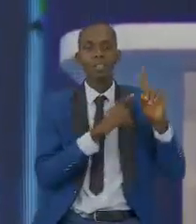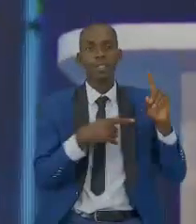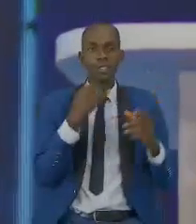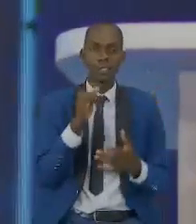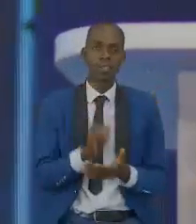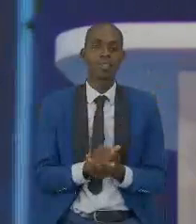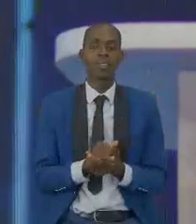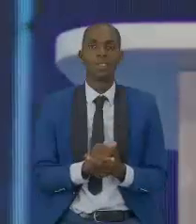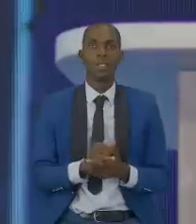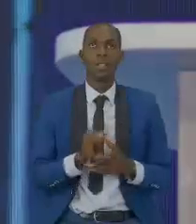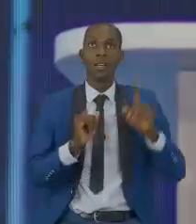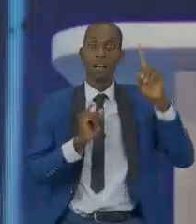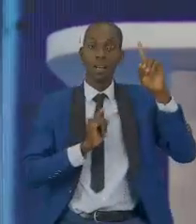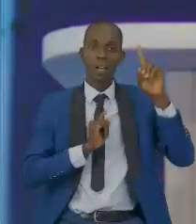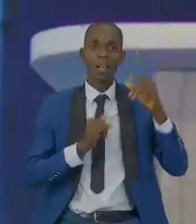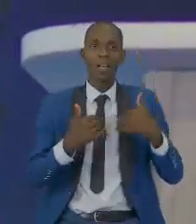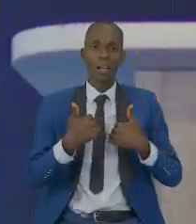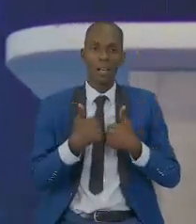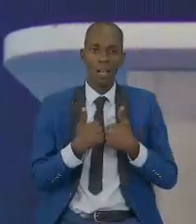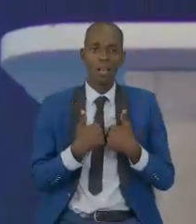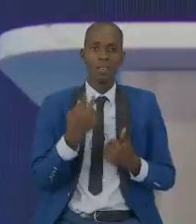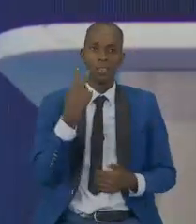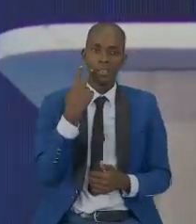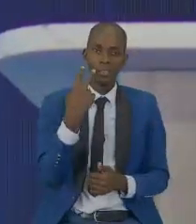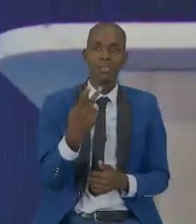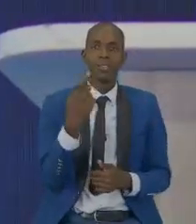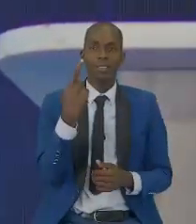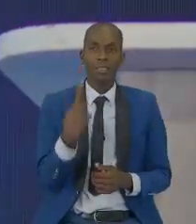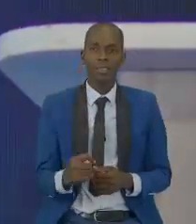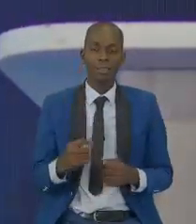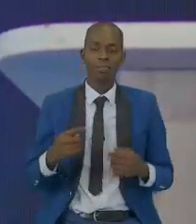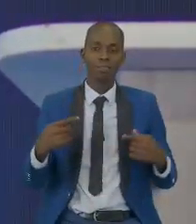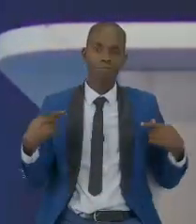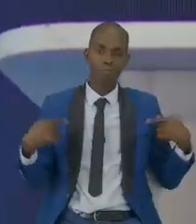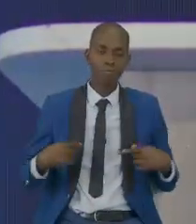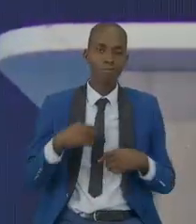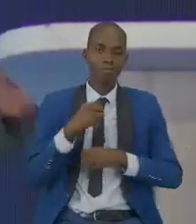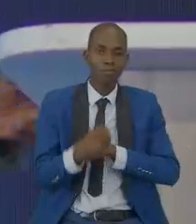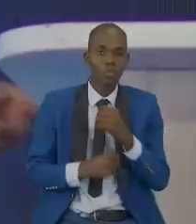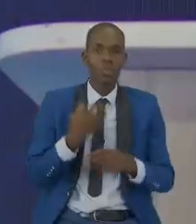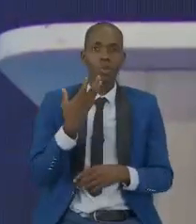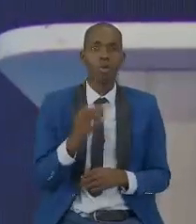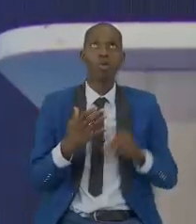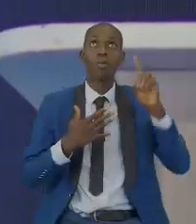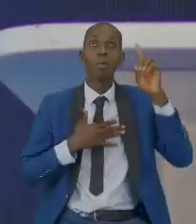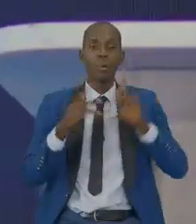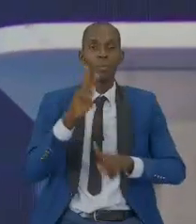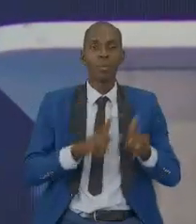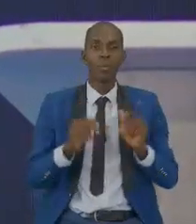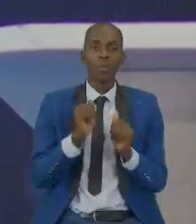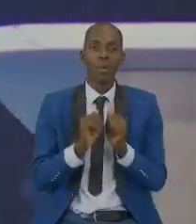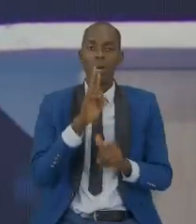says, I have seen the affliction of my people which are in